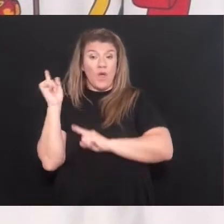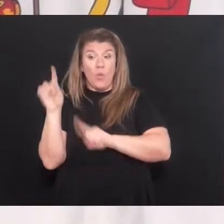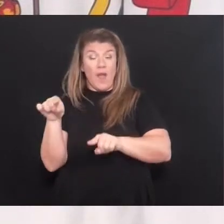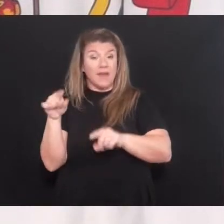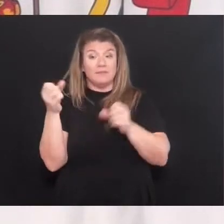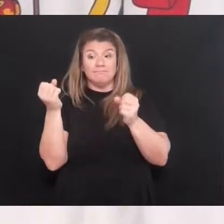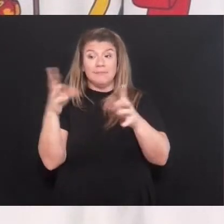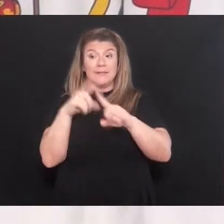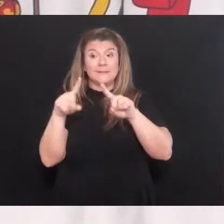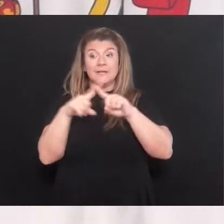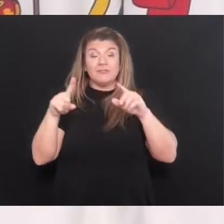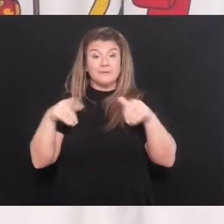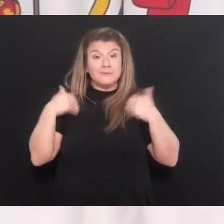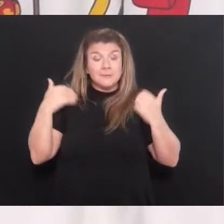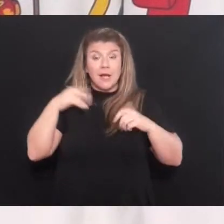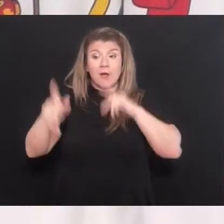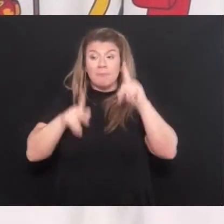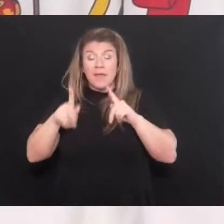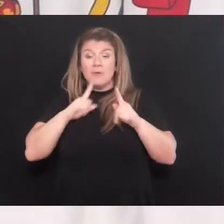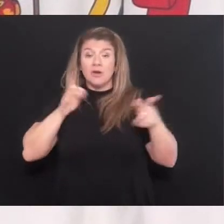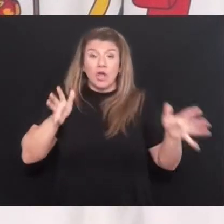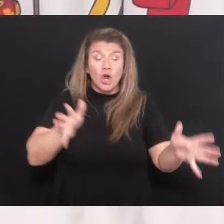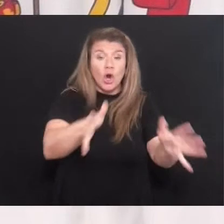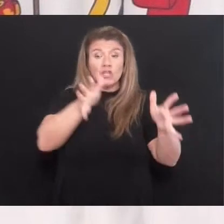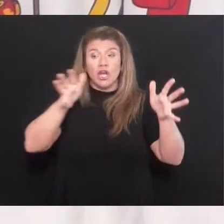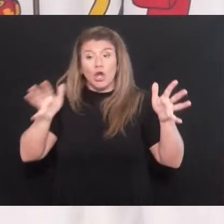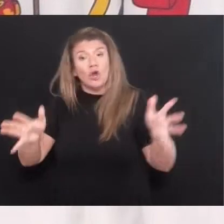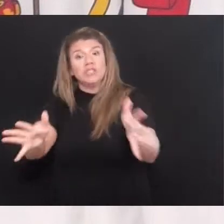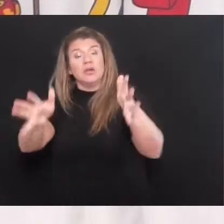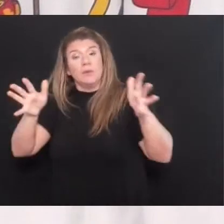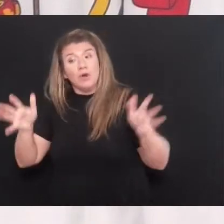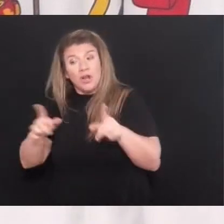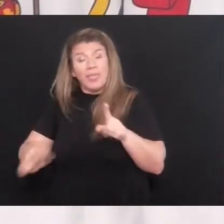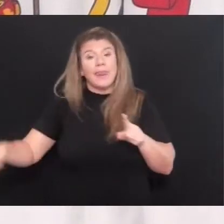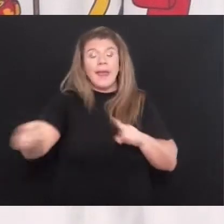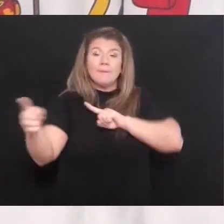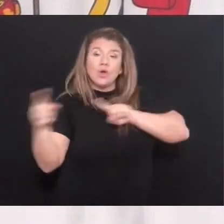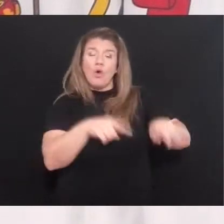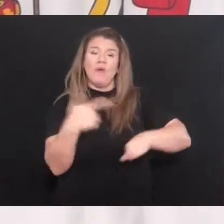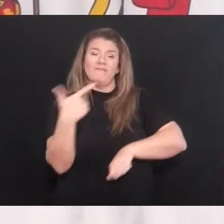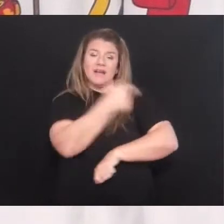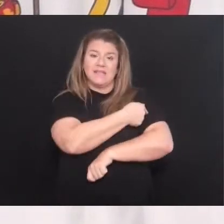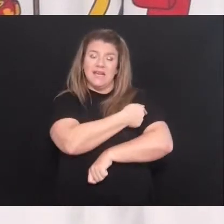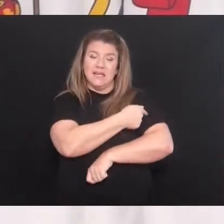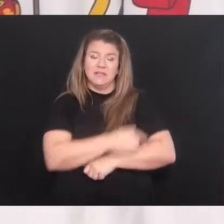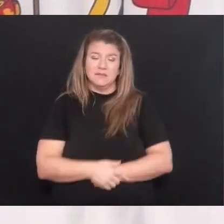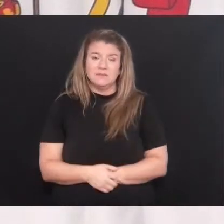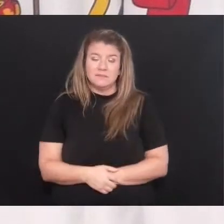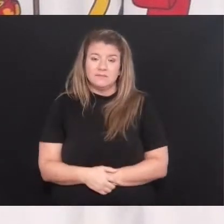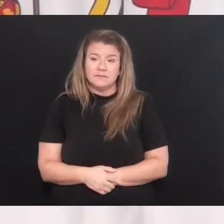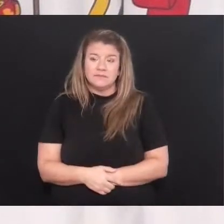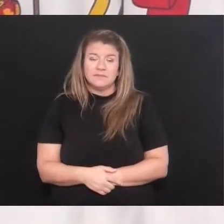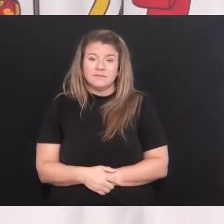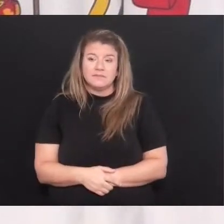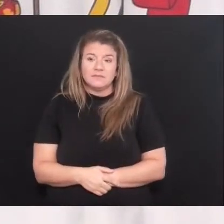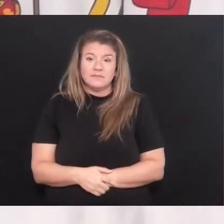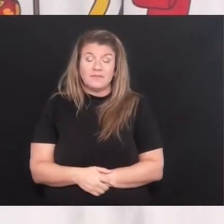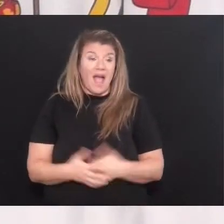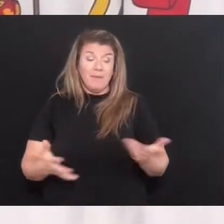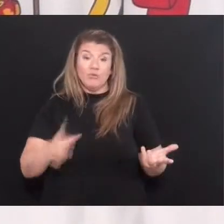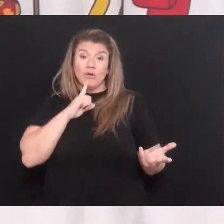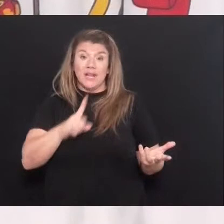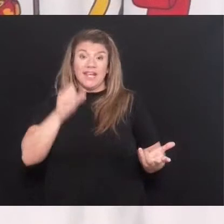young people and really pushing them hard to go ahead and get vaccinated. And, those kids were